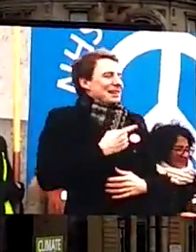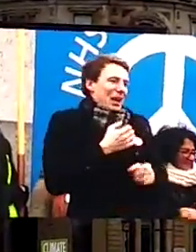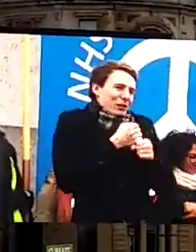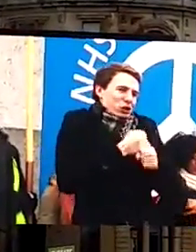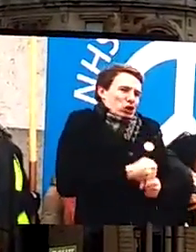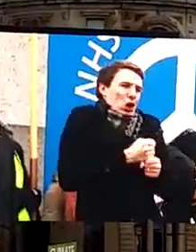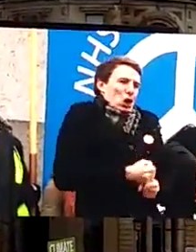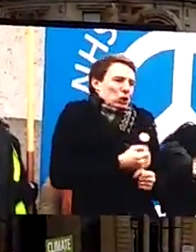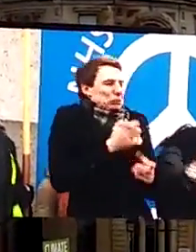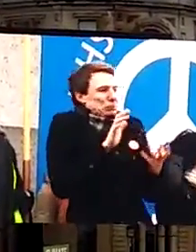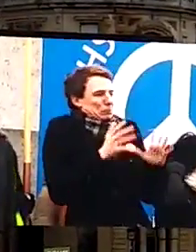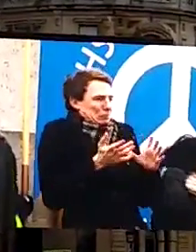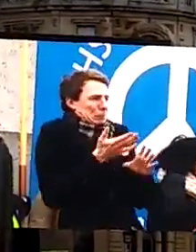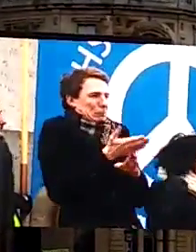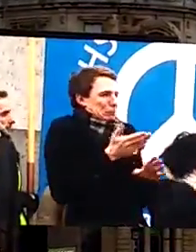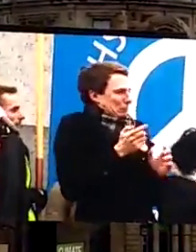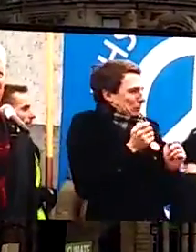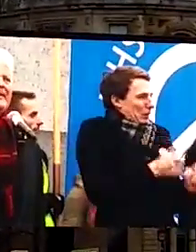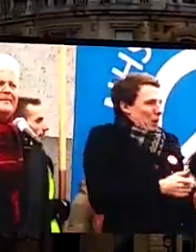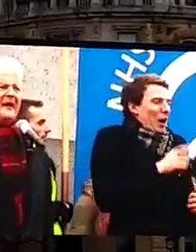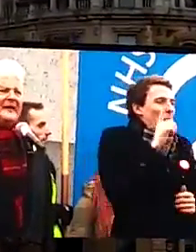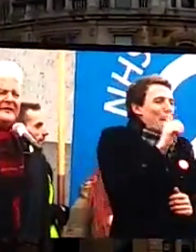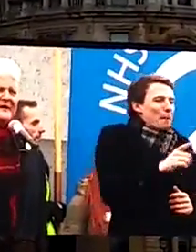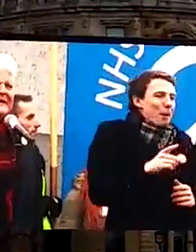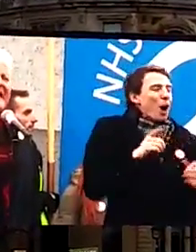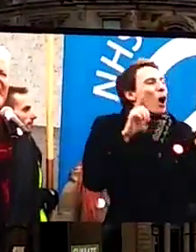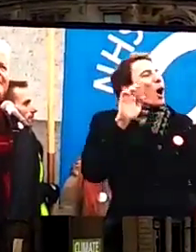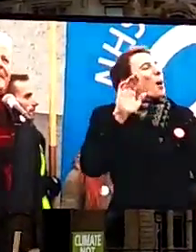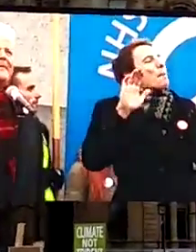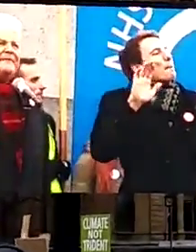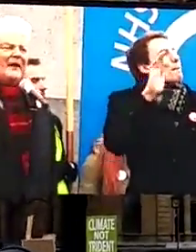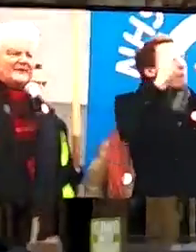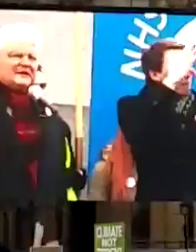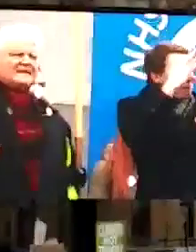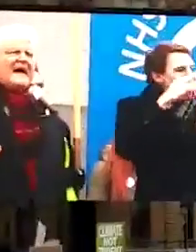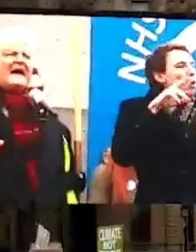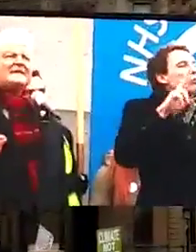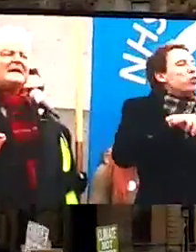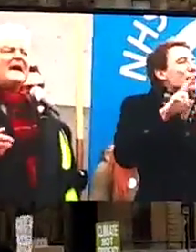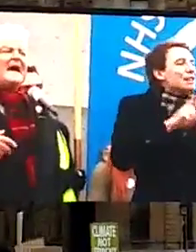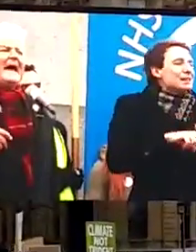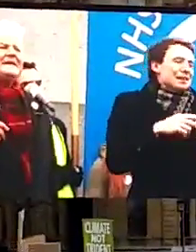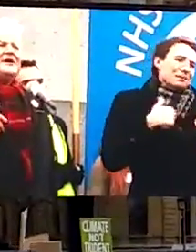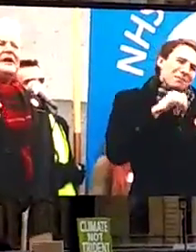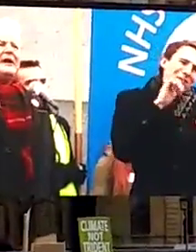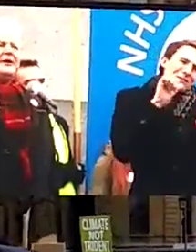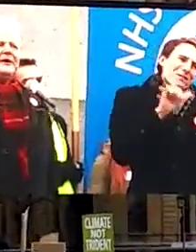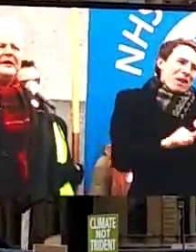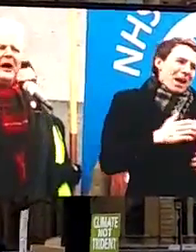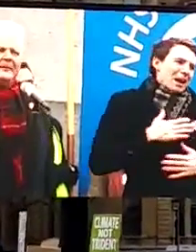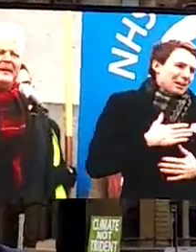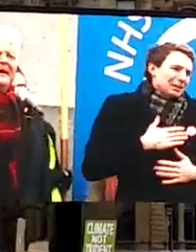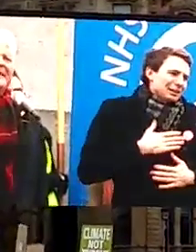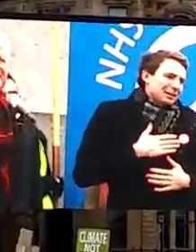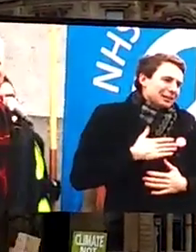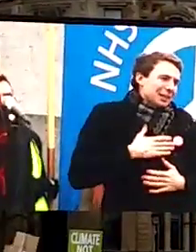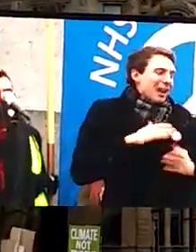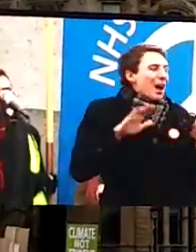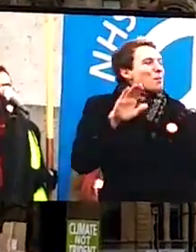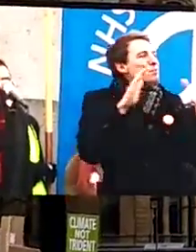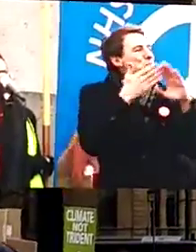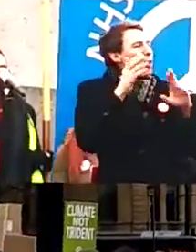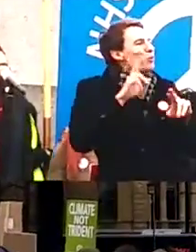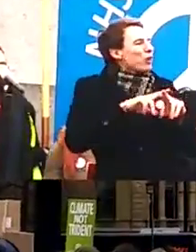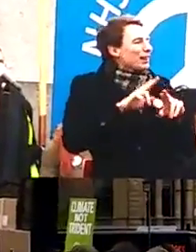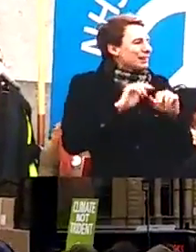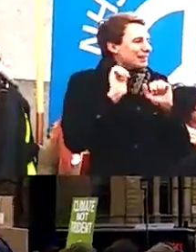church, but I'm a great fan club of the new Pope Francis. And Pope Francis has... He's got a lot in common with